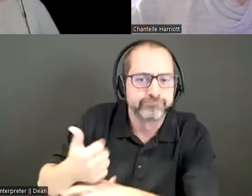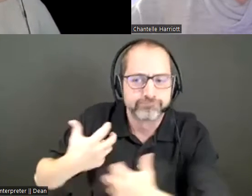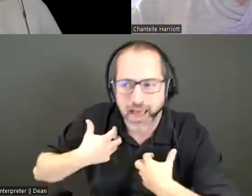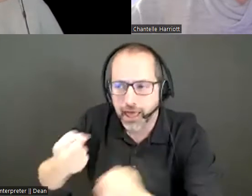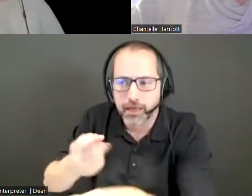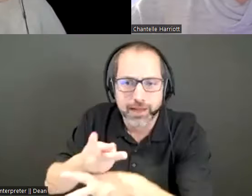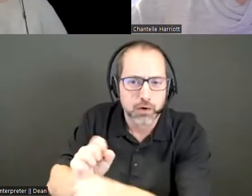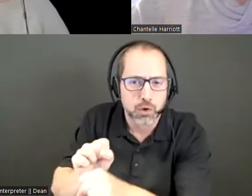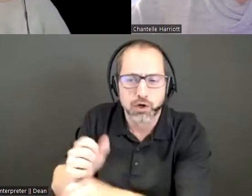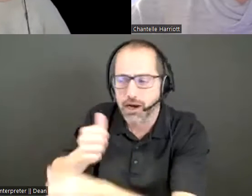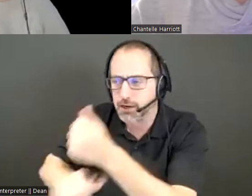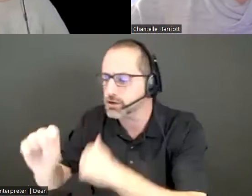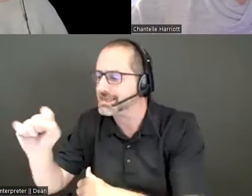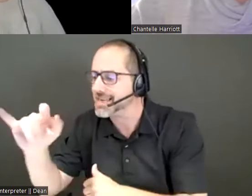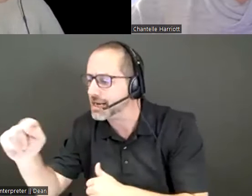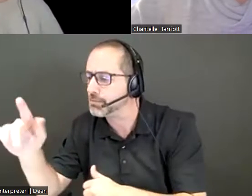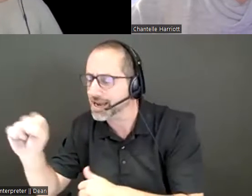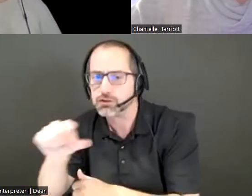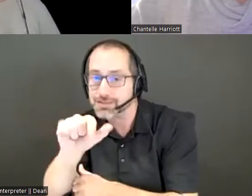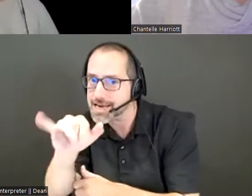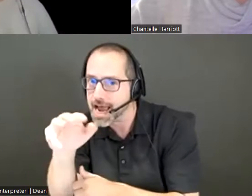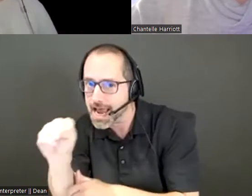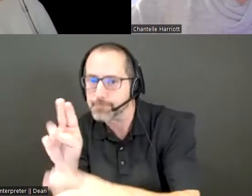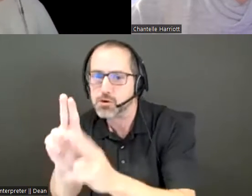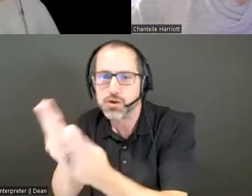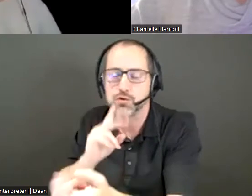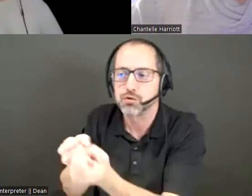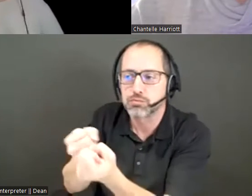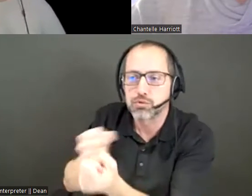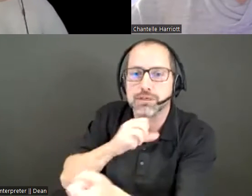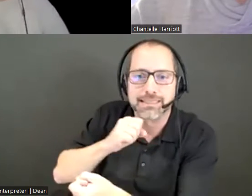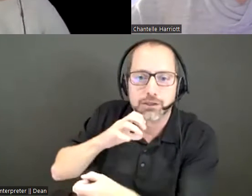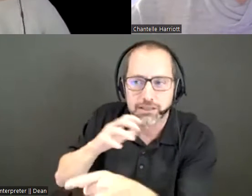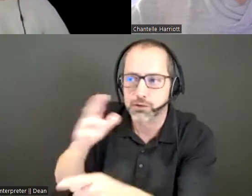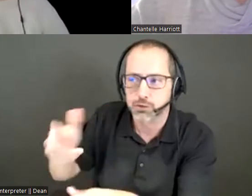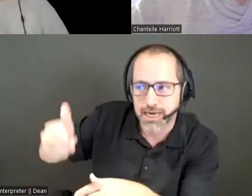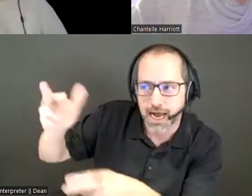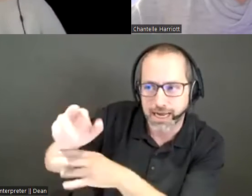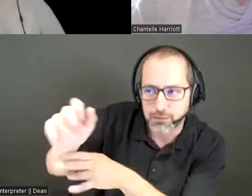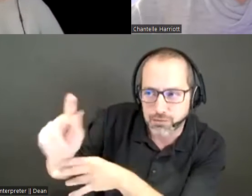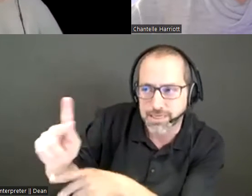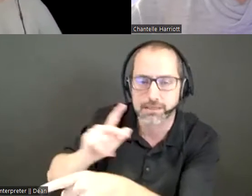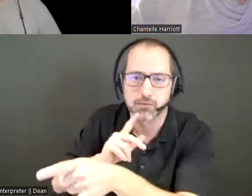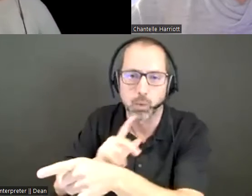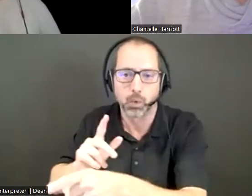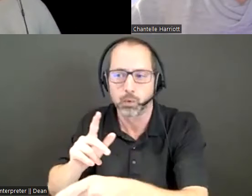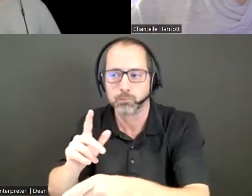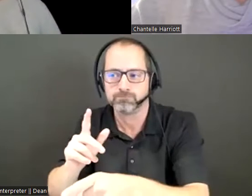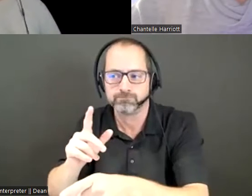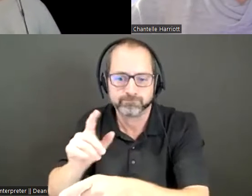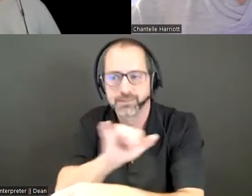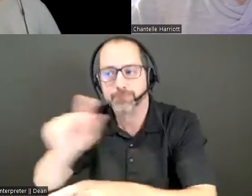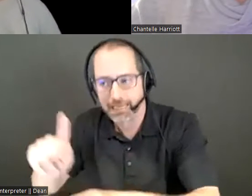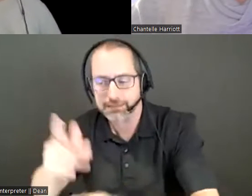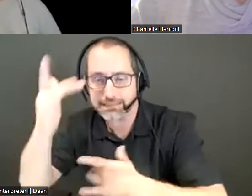Hospital GIM unit to provide support to seniors who are at high risk of readmission post-discharge from rehab. We're